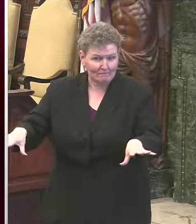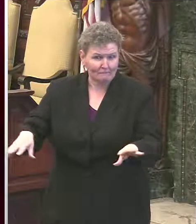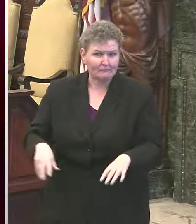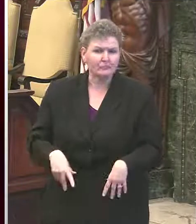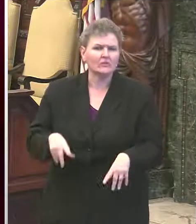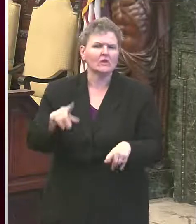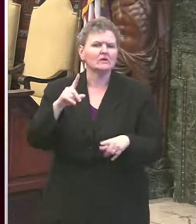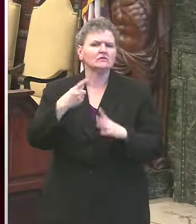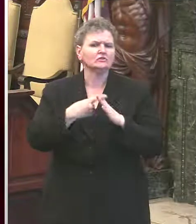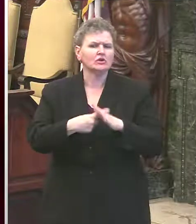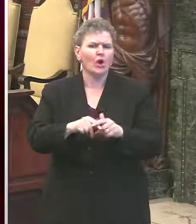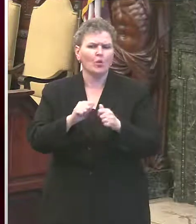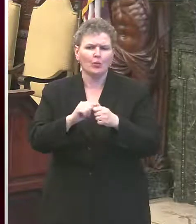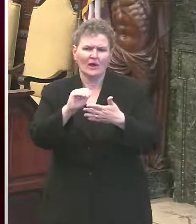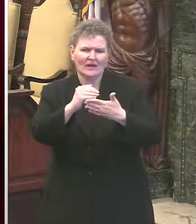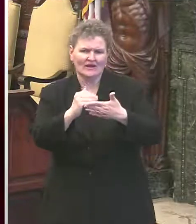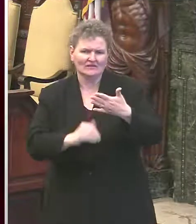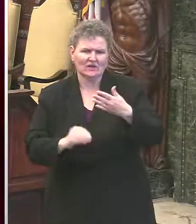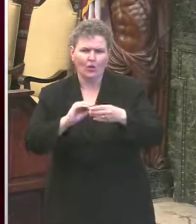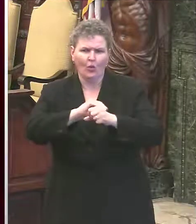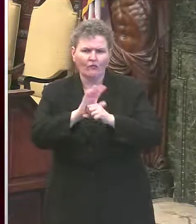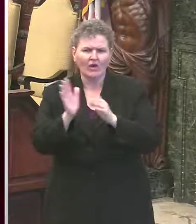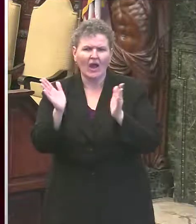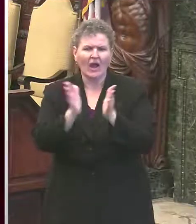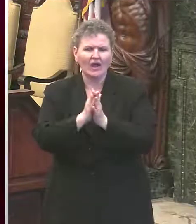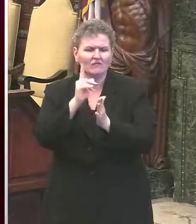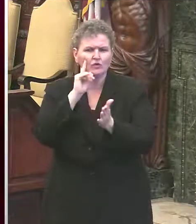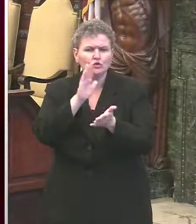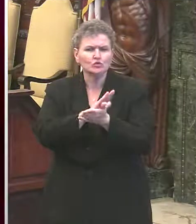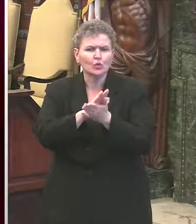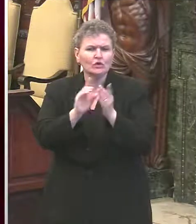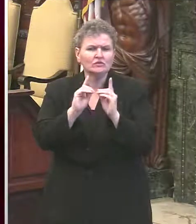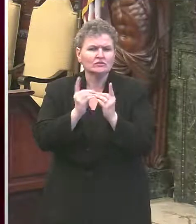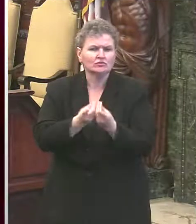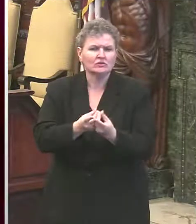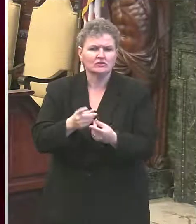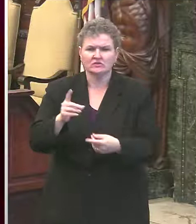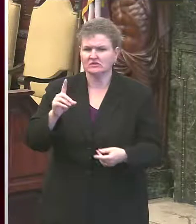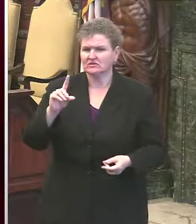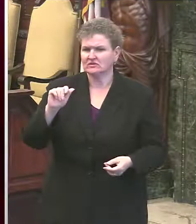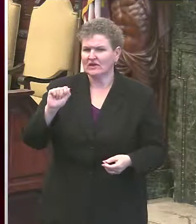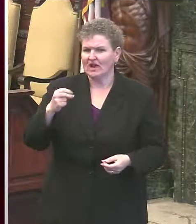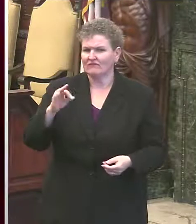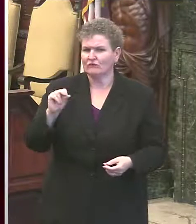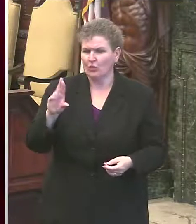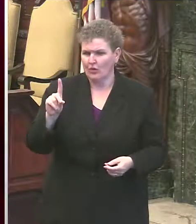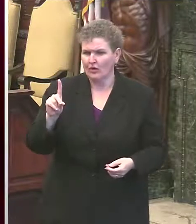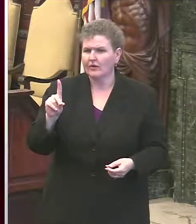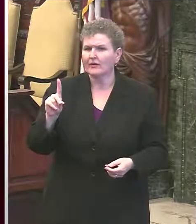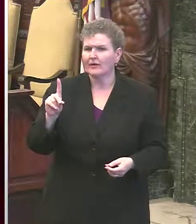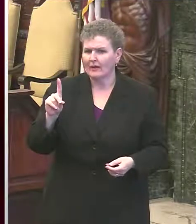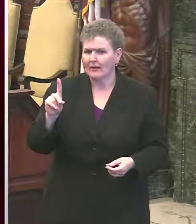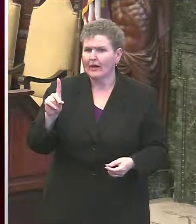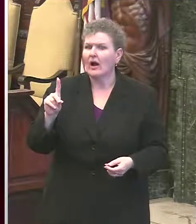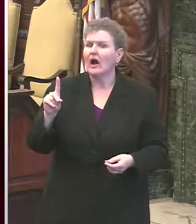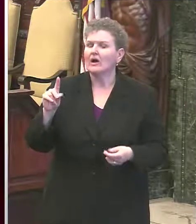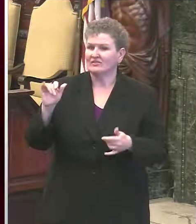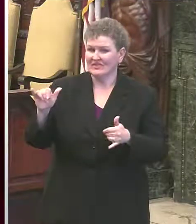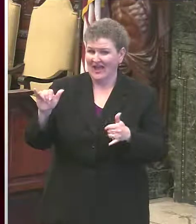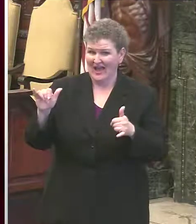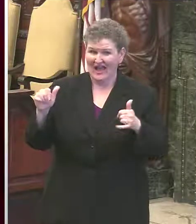cases. They're calling for the school district to create a dashboard. And I noticed that four of the top